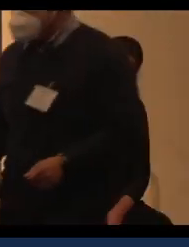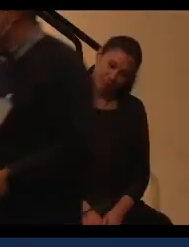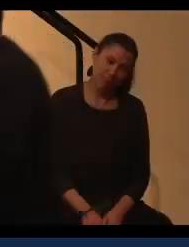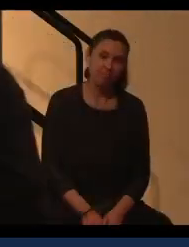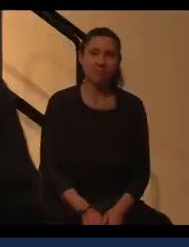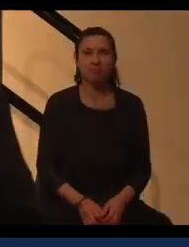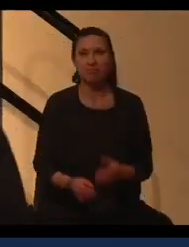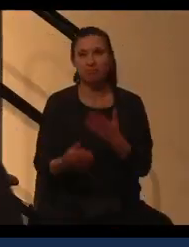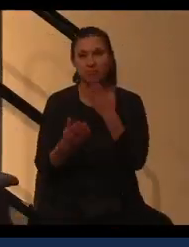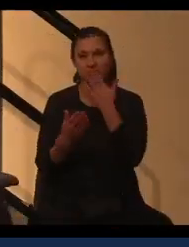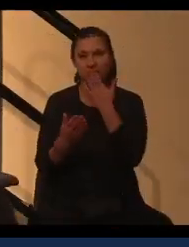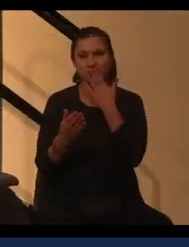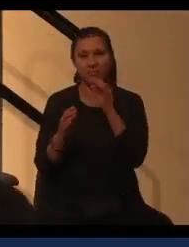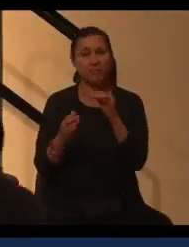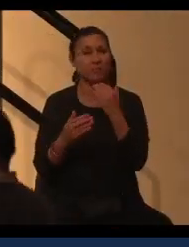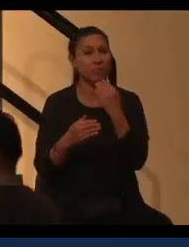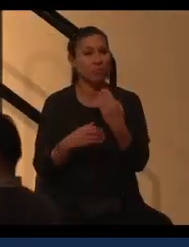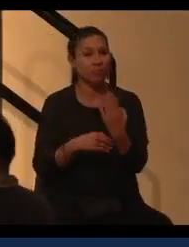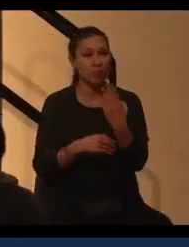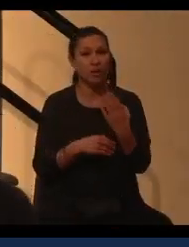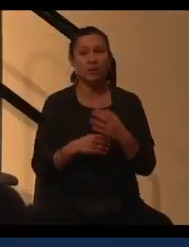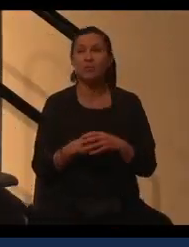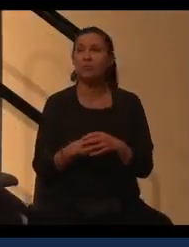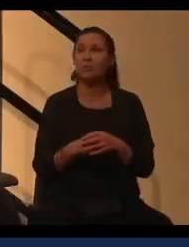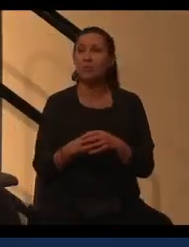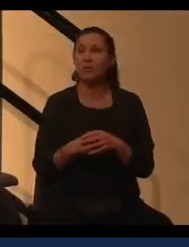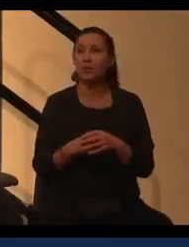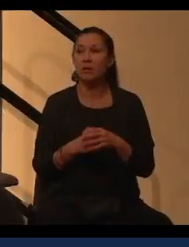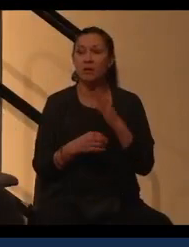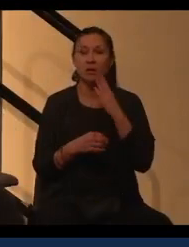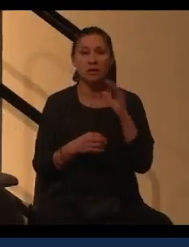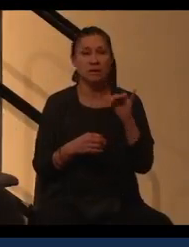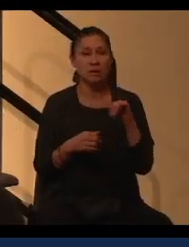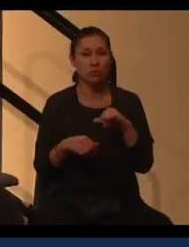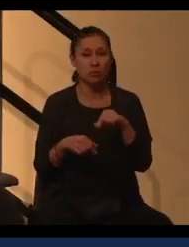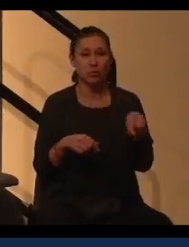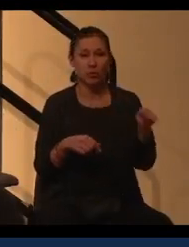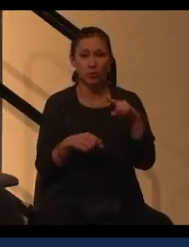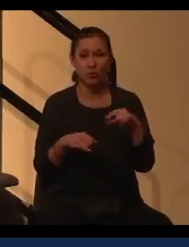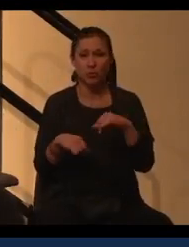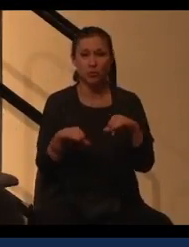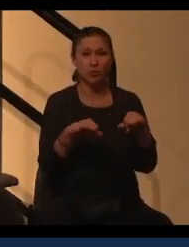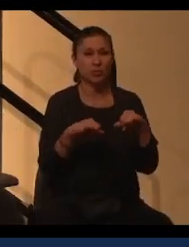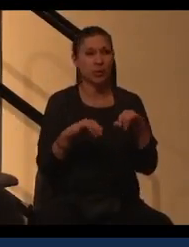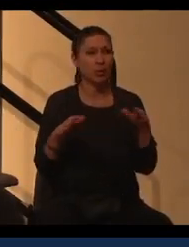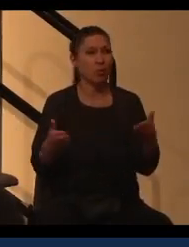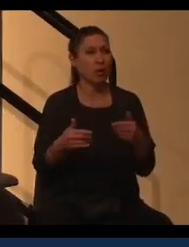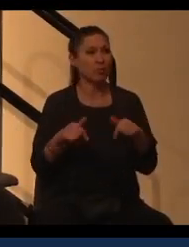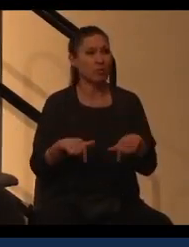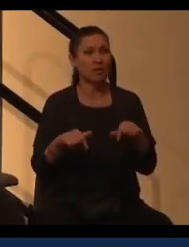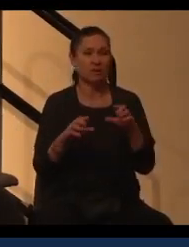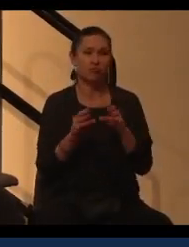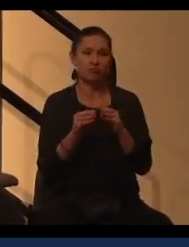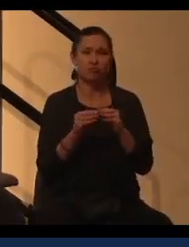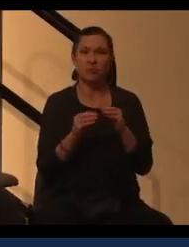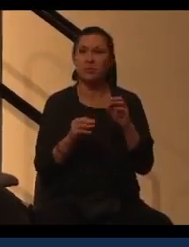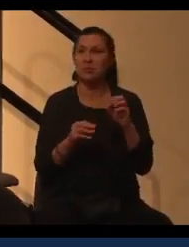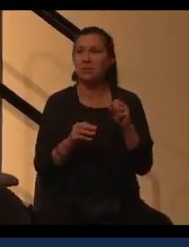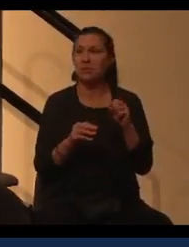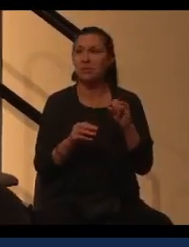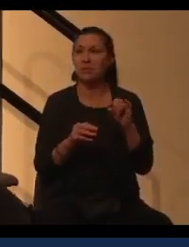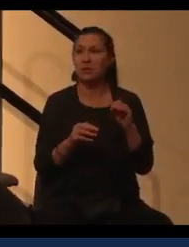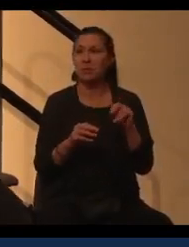Thank you, Andrew, and good morning, everyone. And just like everyone else, I wanted to also welcome you to the symposium, and thank you all